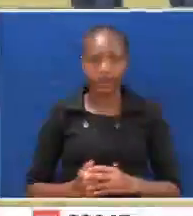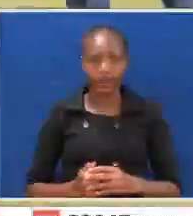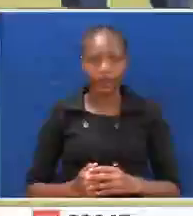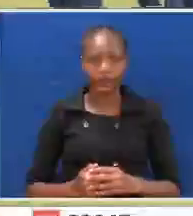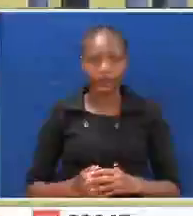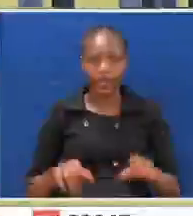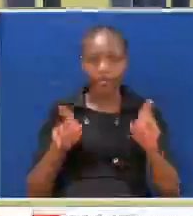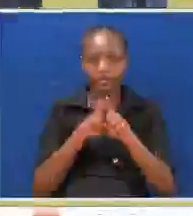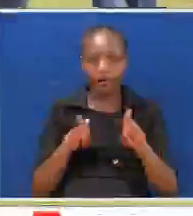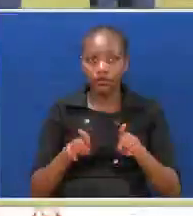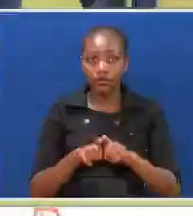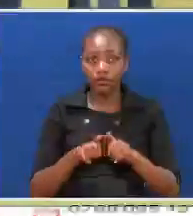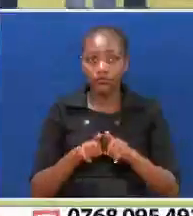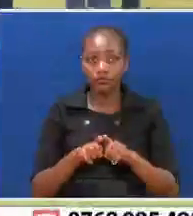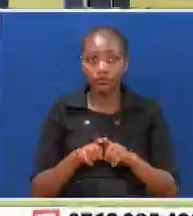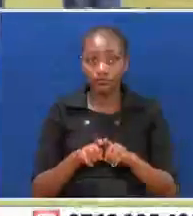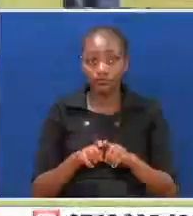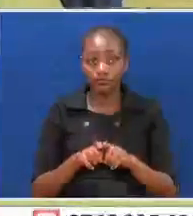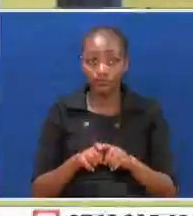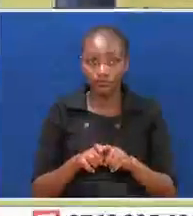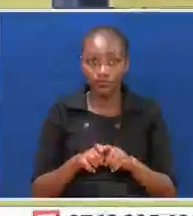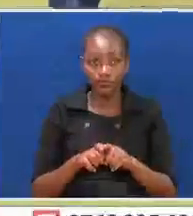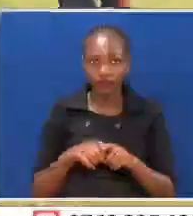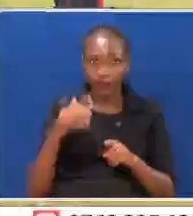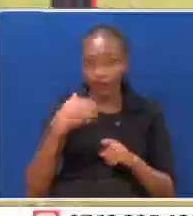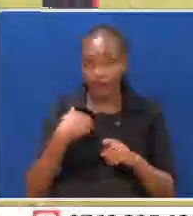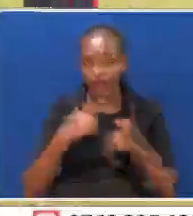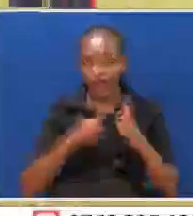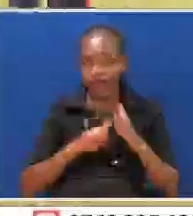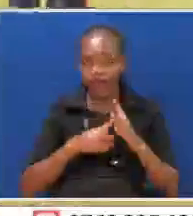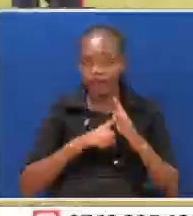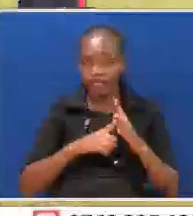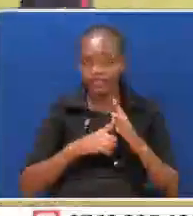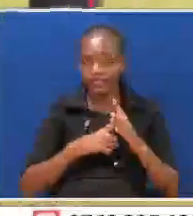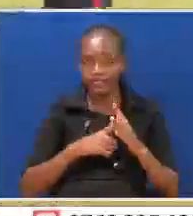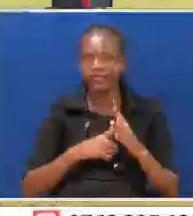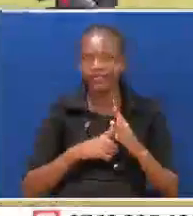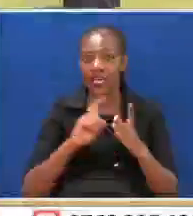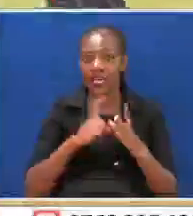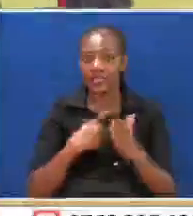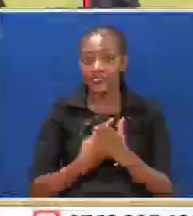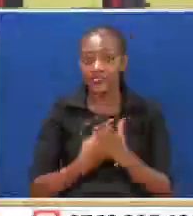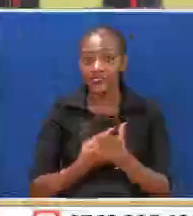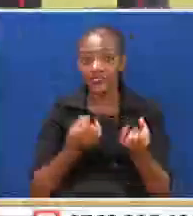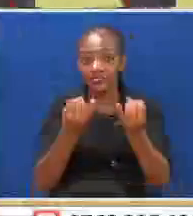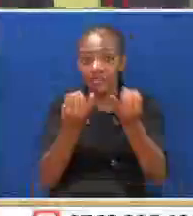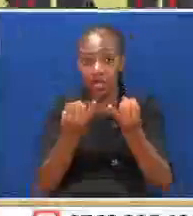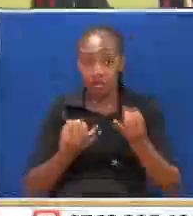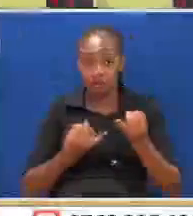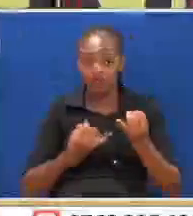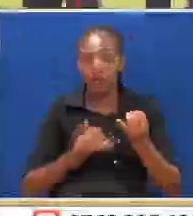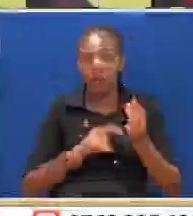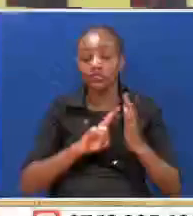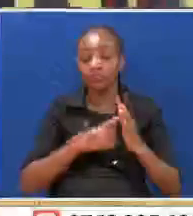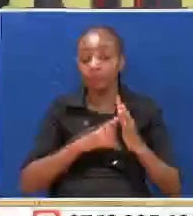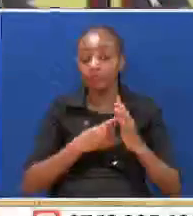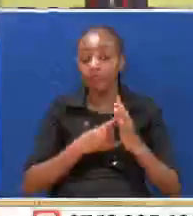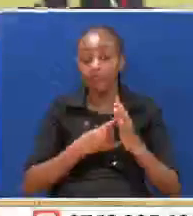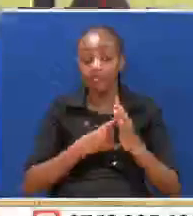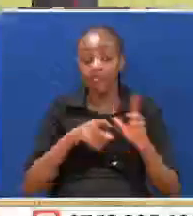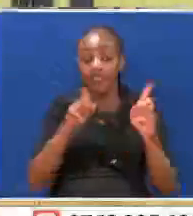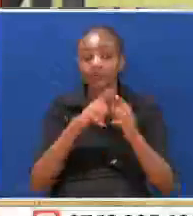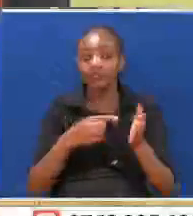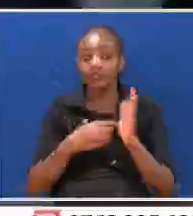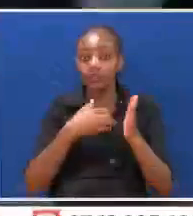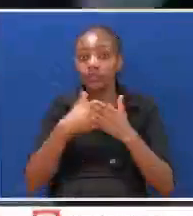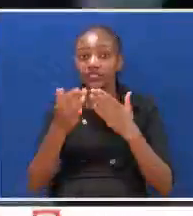While the former came up with a robotic weeding machine, the latter has invented smart gloves that auto-translate sign language